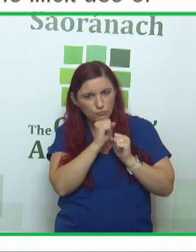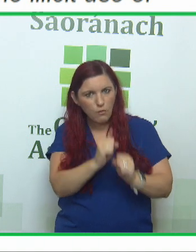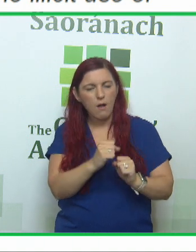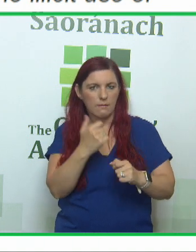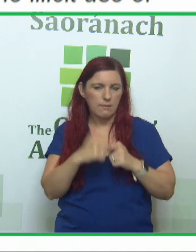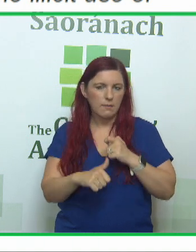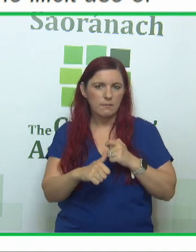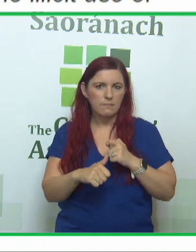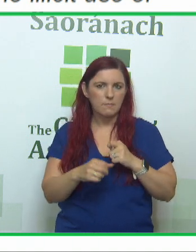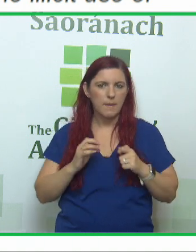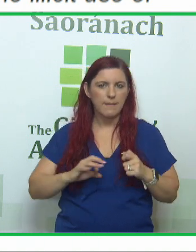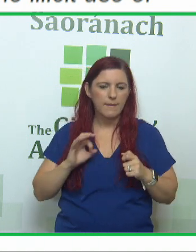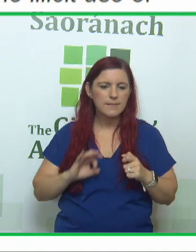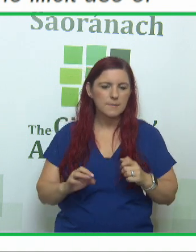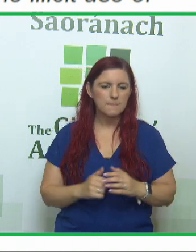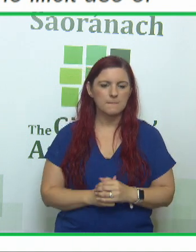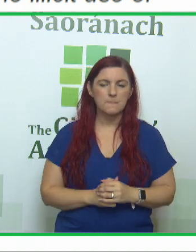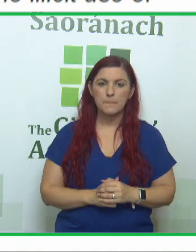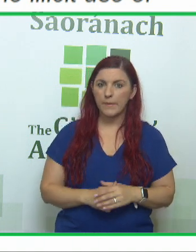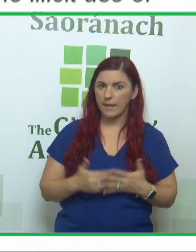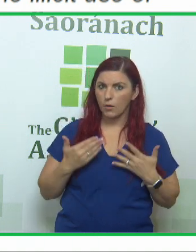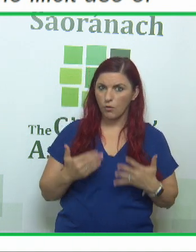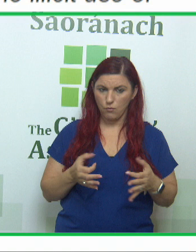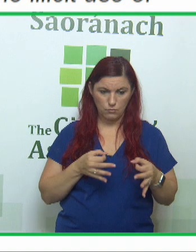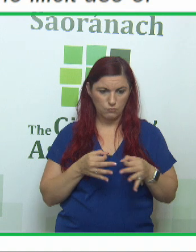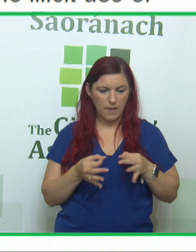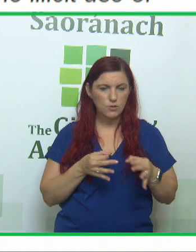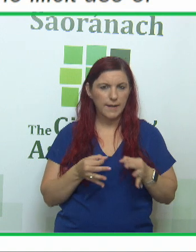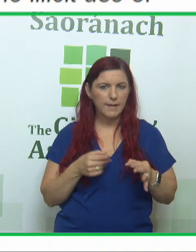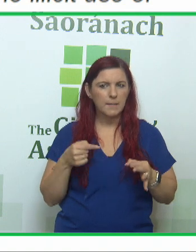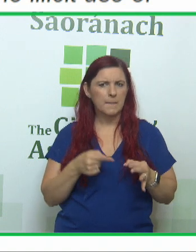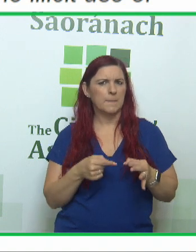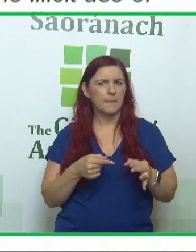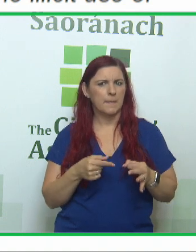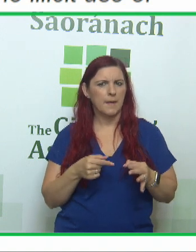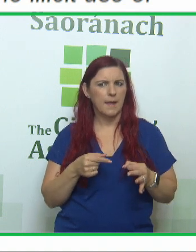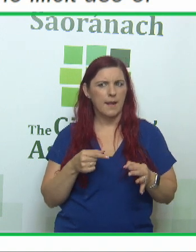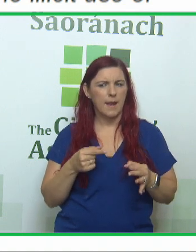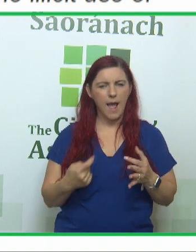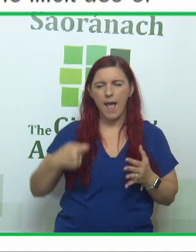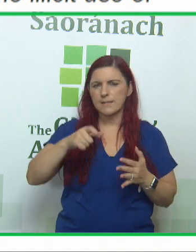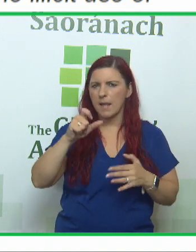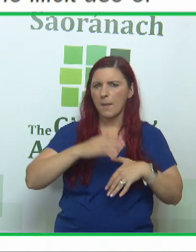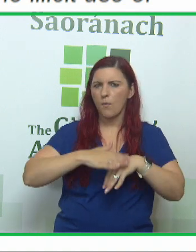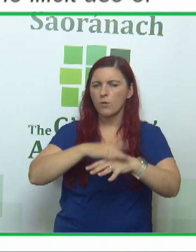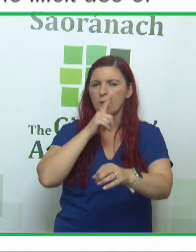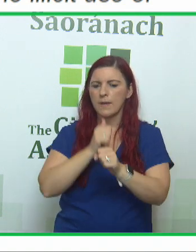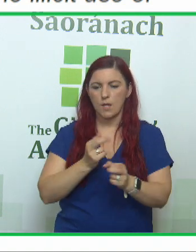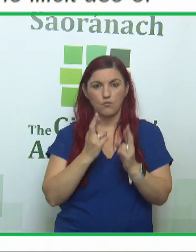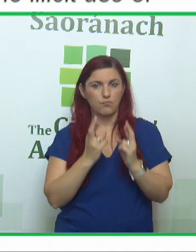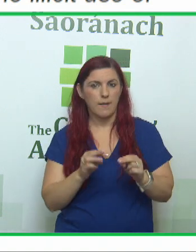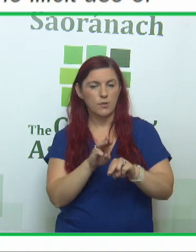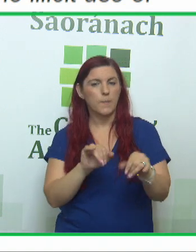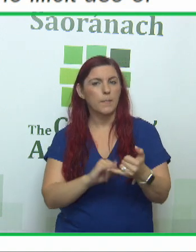benefit. Indeed, in the existing strategy, it actually goes a bit further, and it talks about the right of people who